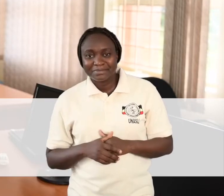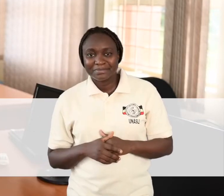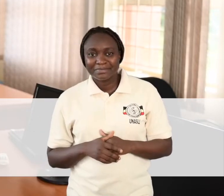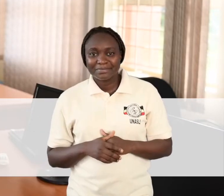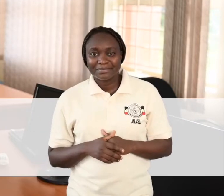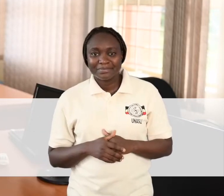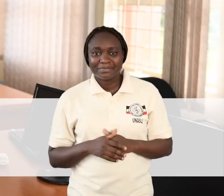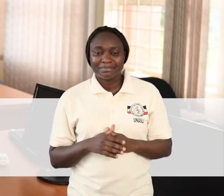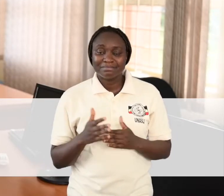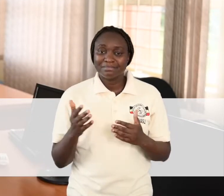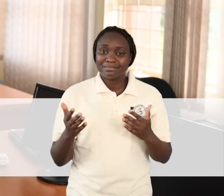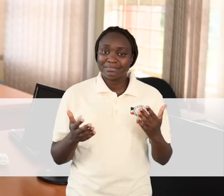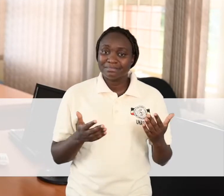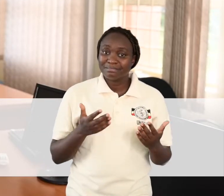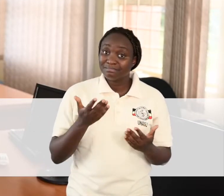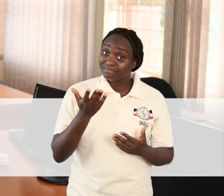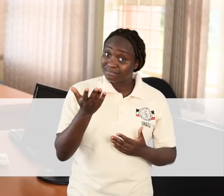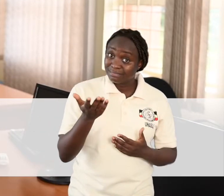Yes?